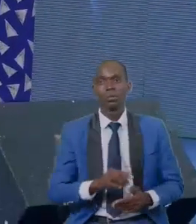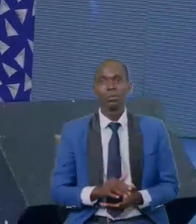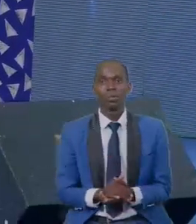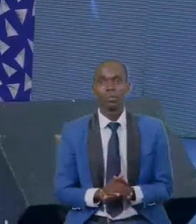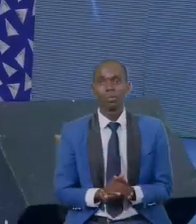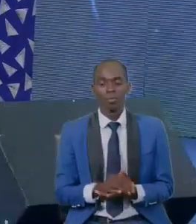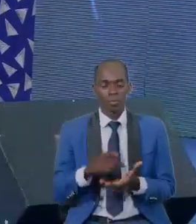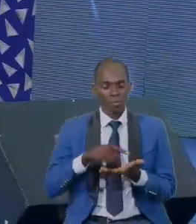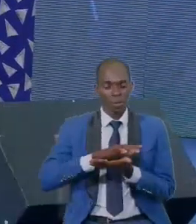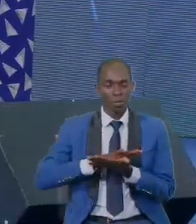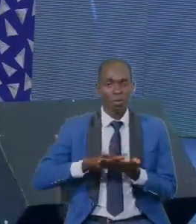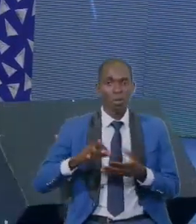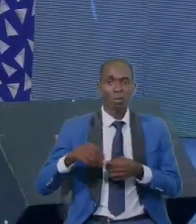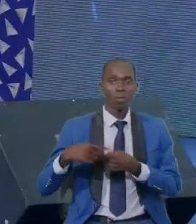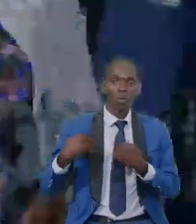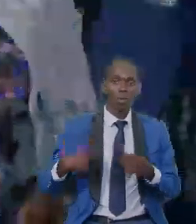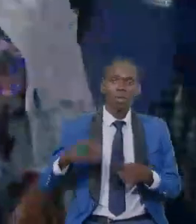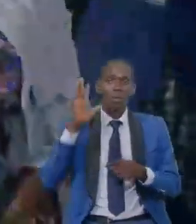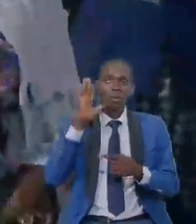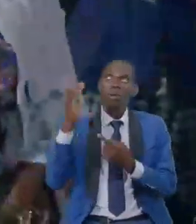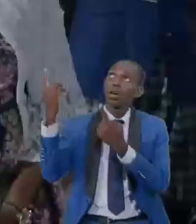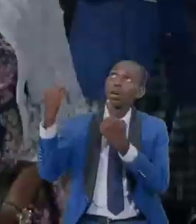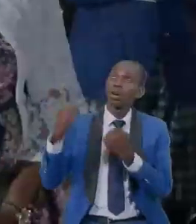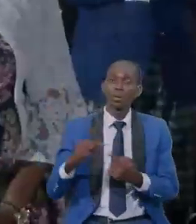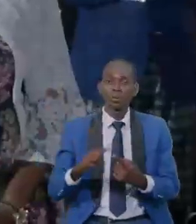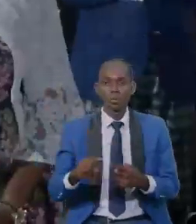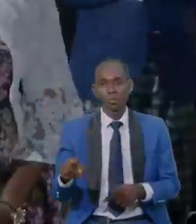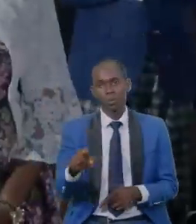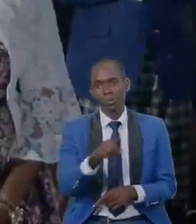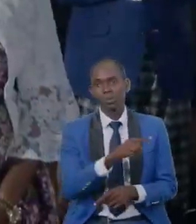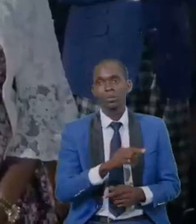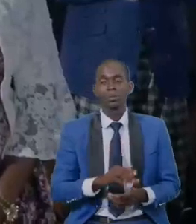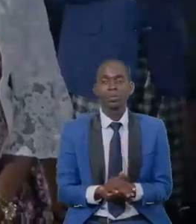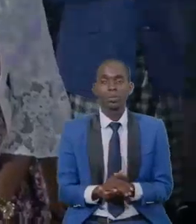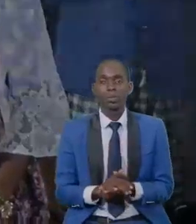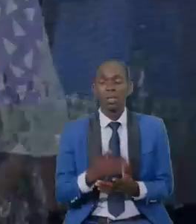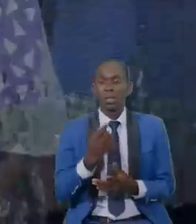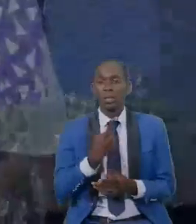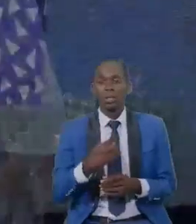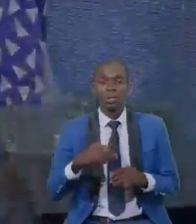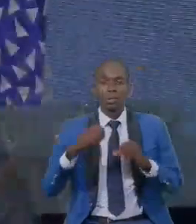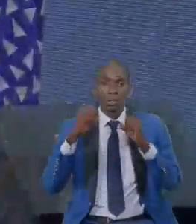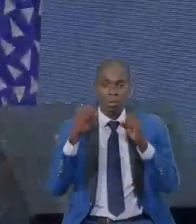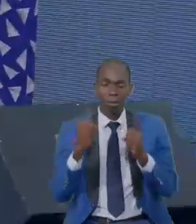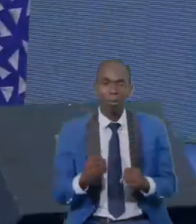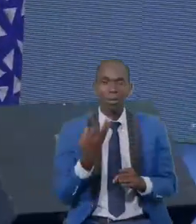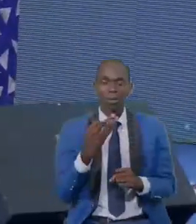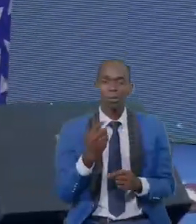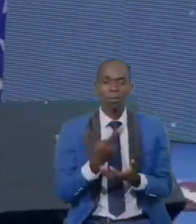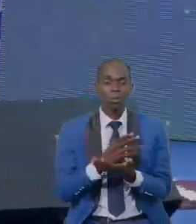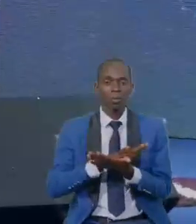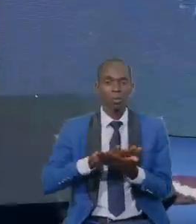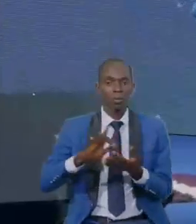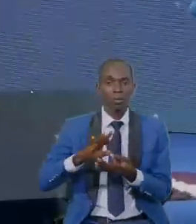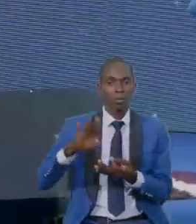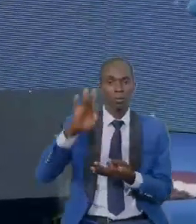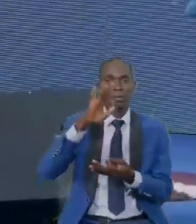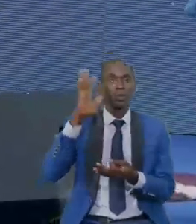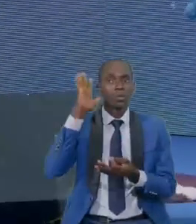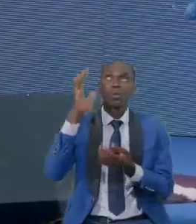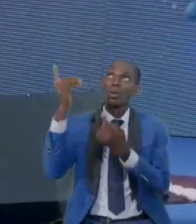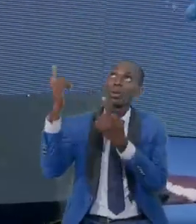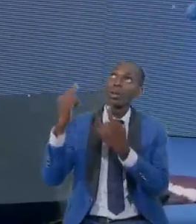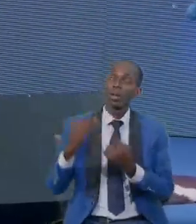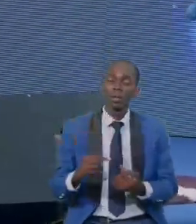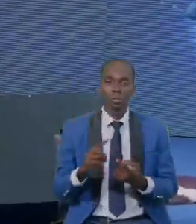Purity of heart will come to you. The power of the Holy Ghost will come to you.